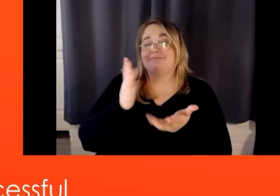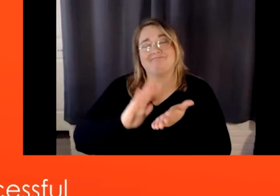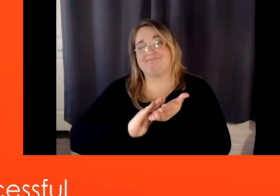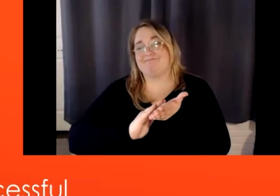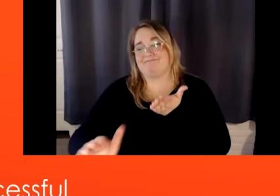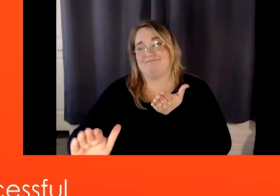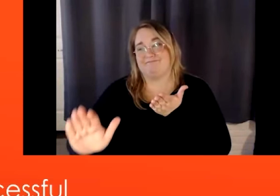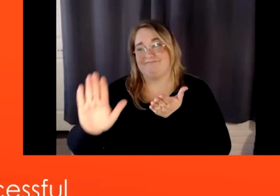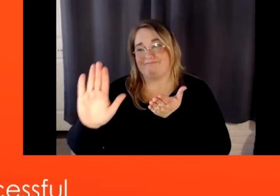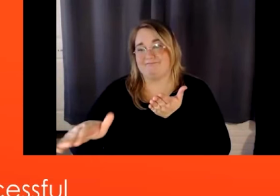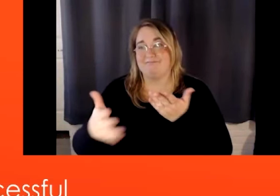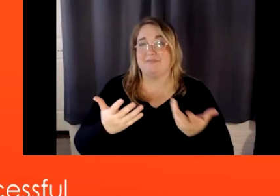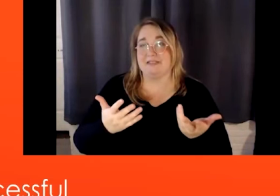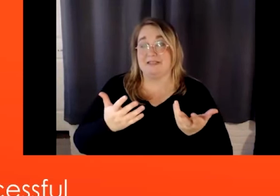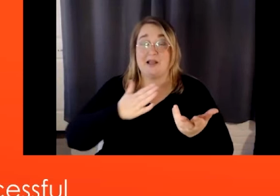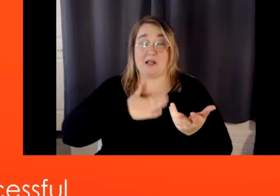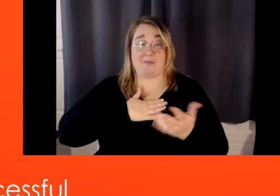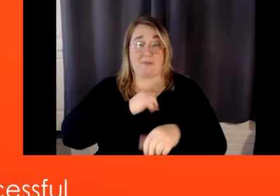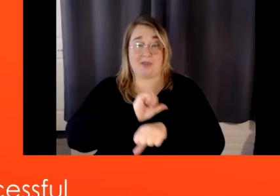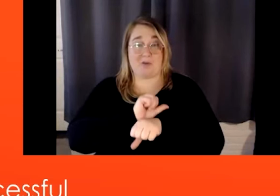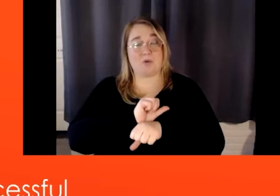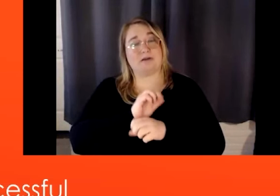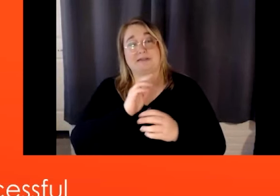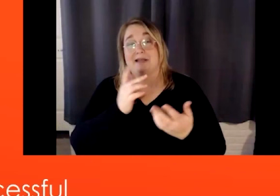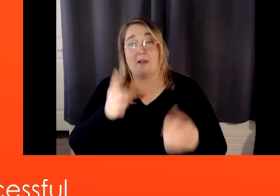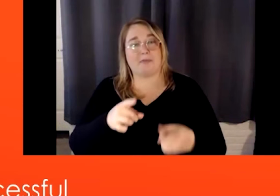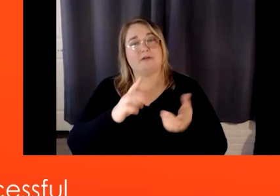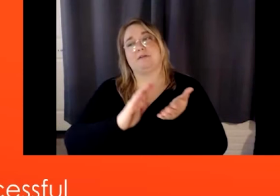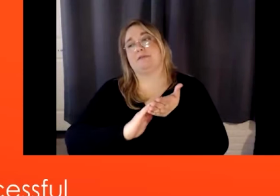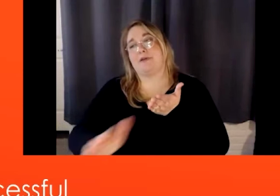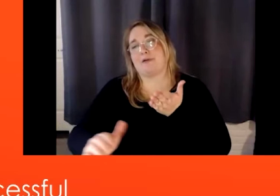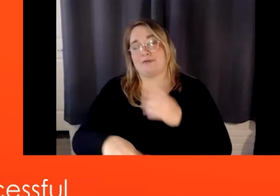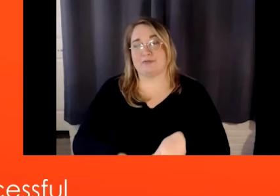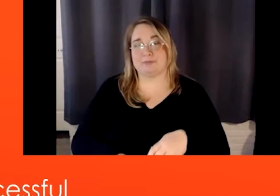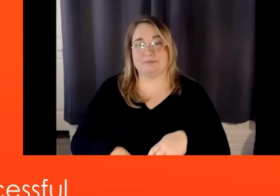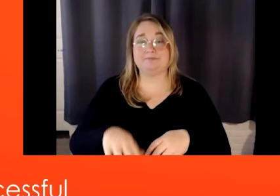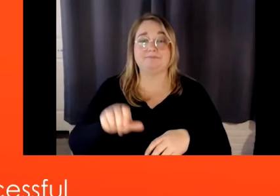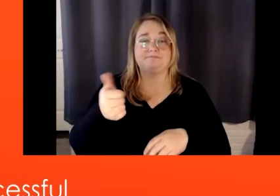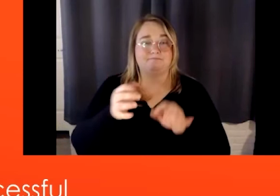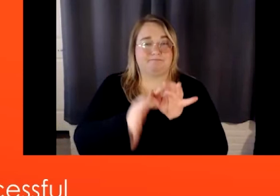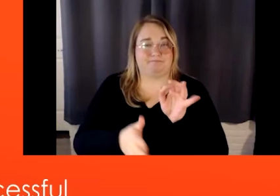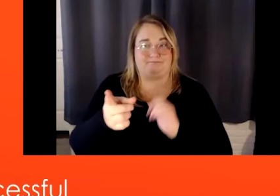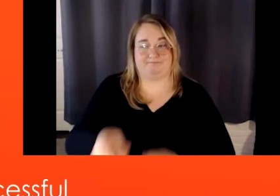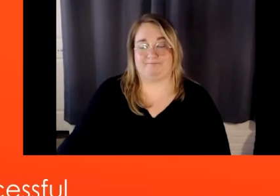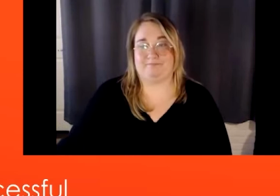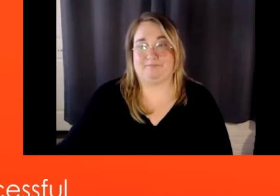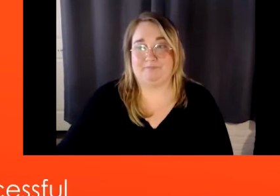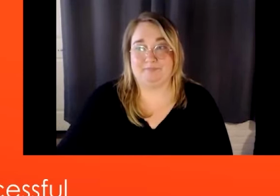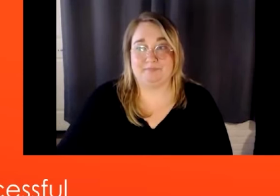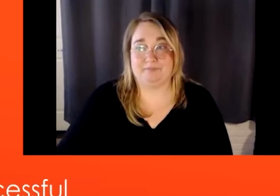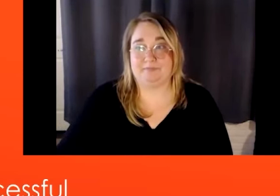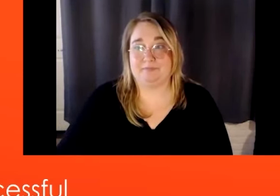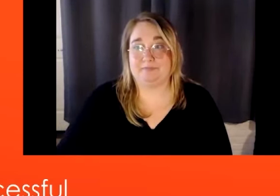my trade, you get laid off, right? 2 months later, you're laid off. Well, the employer probably could have kept you